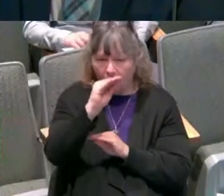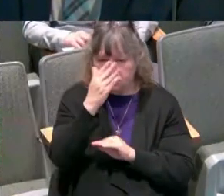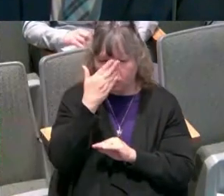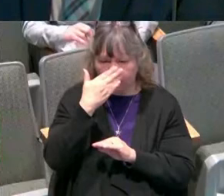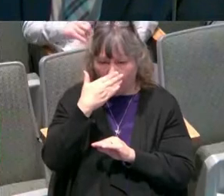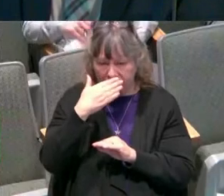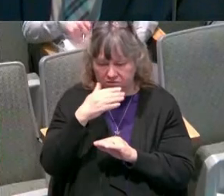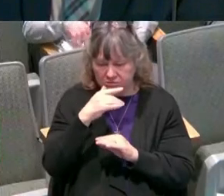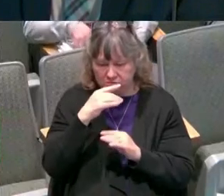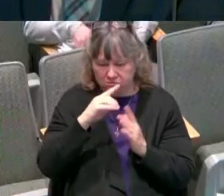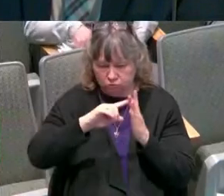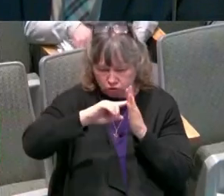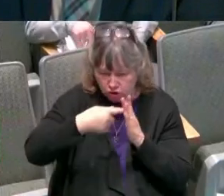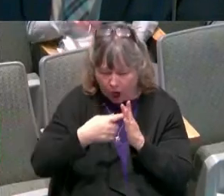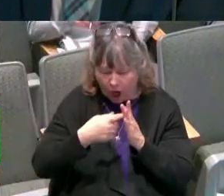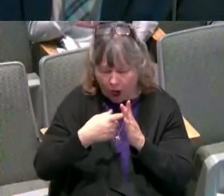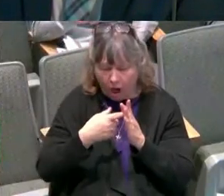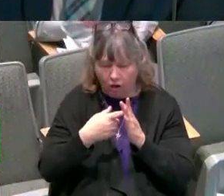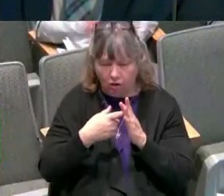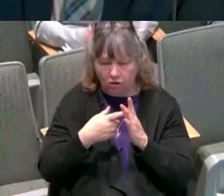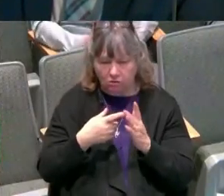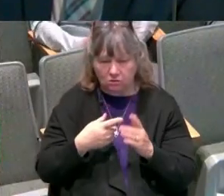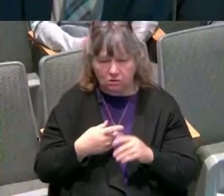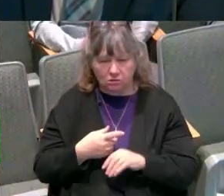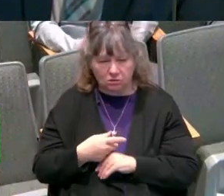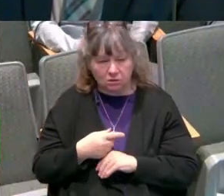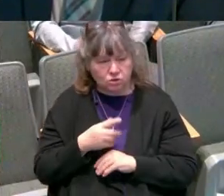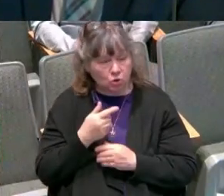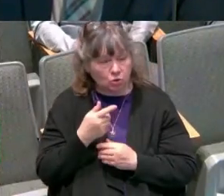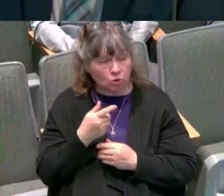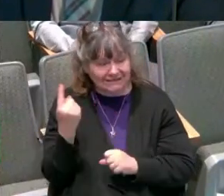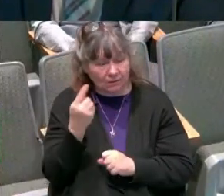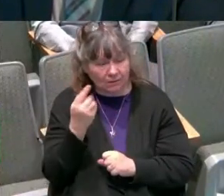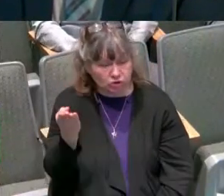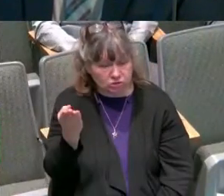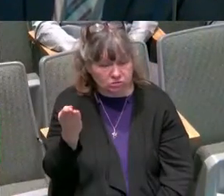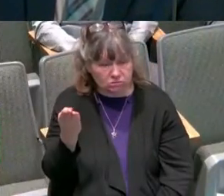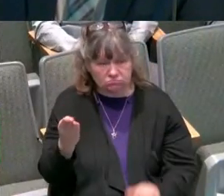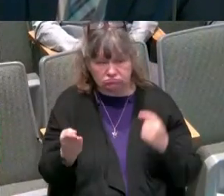motion to move those to the beginning of the meeting